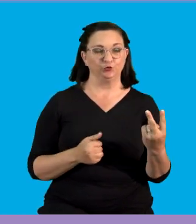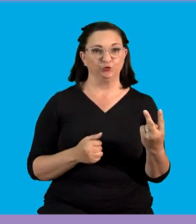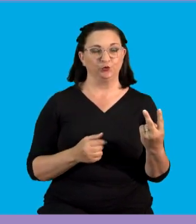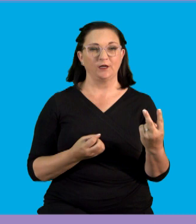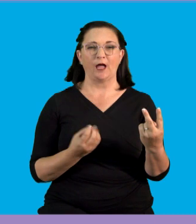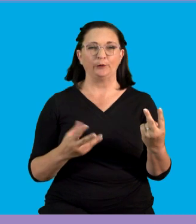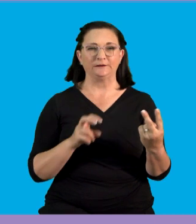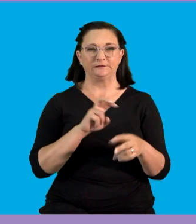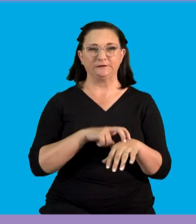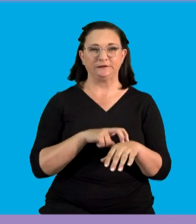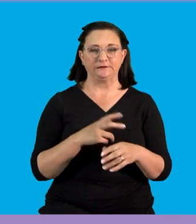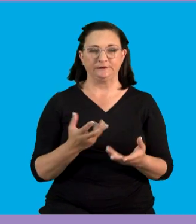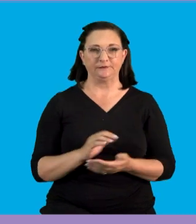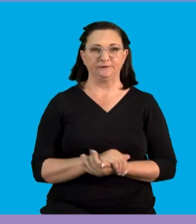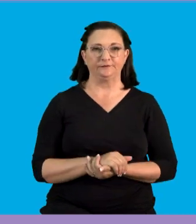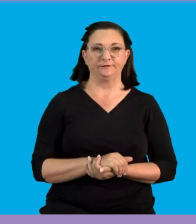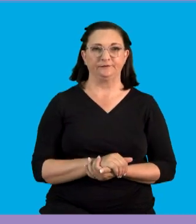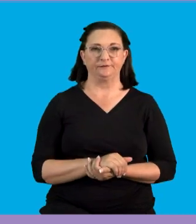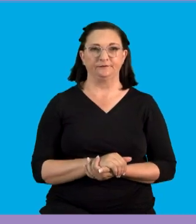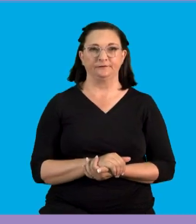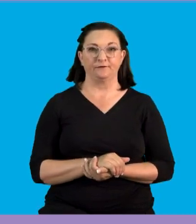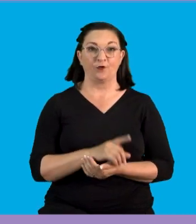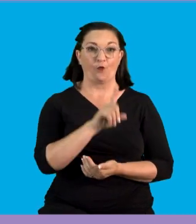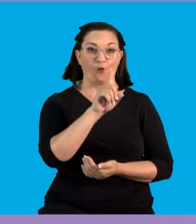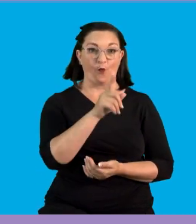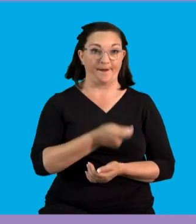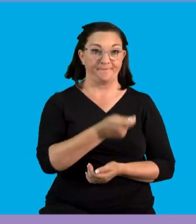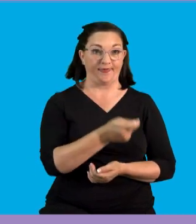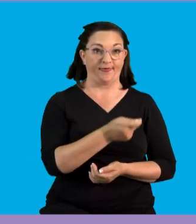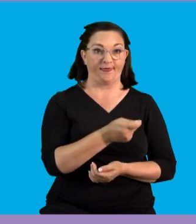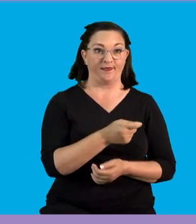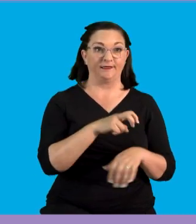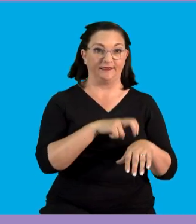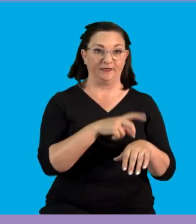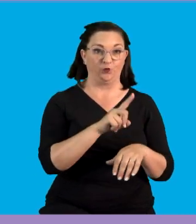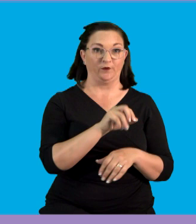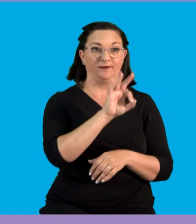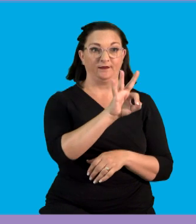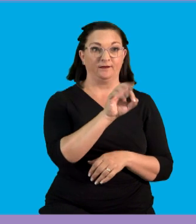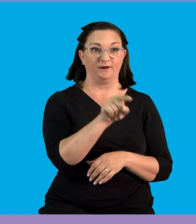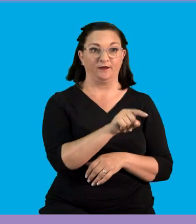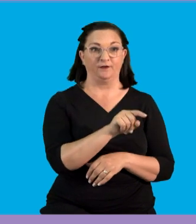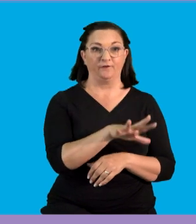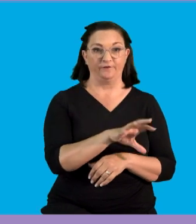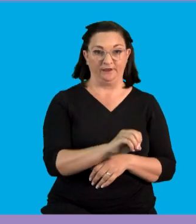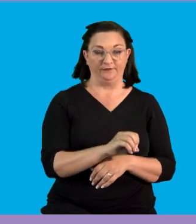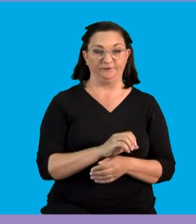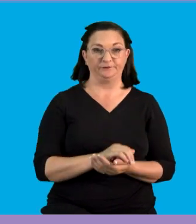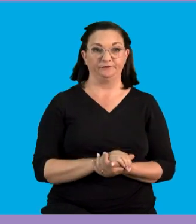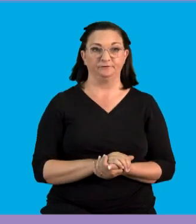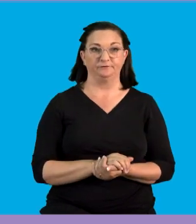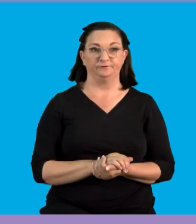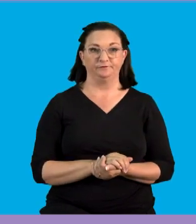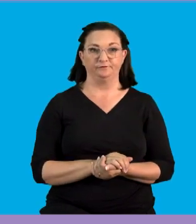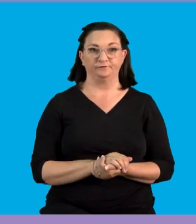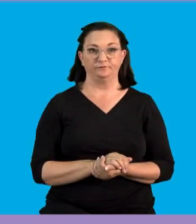pans? So, what are we going to do? We know that for 1 pan, we need 3/50.